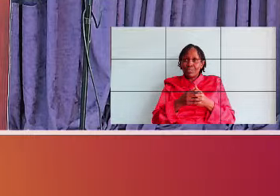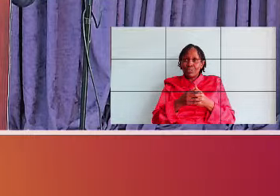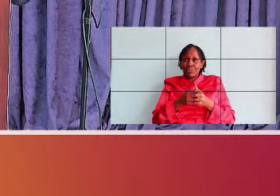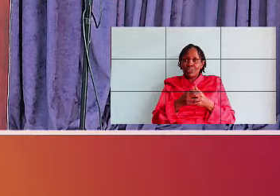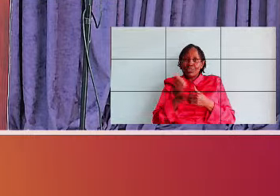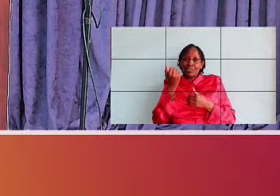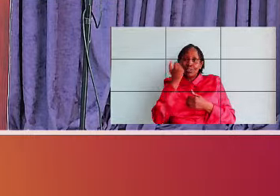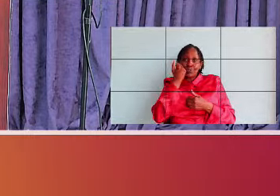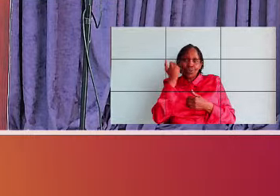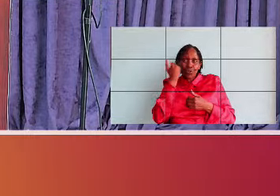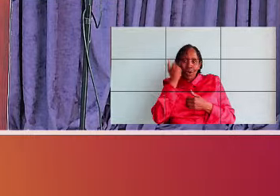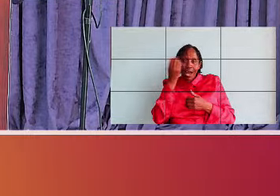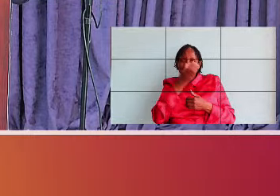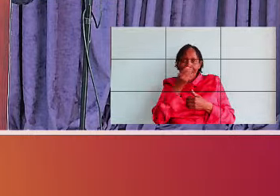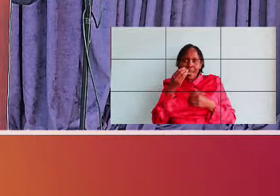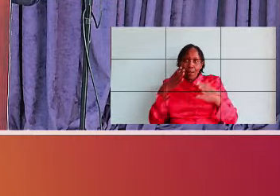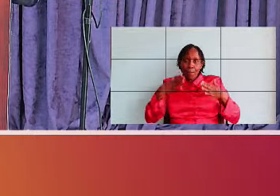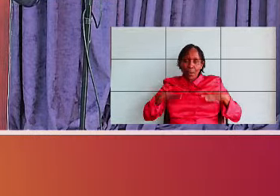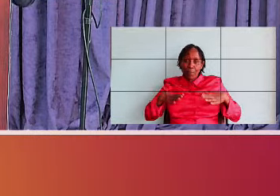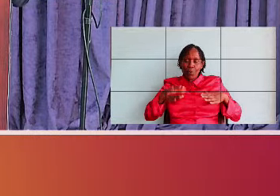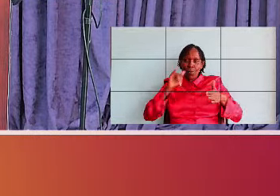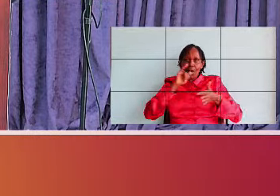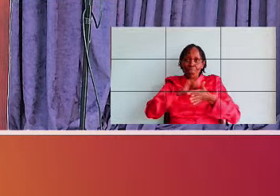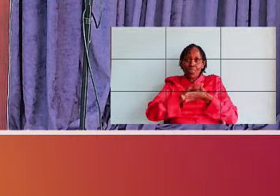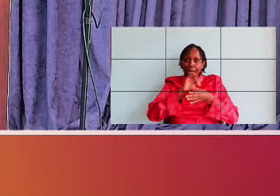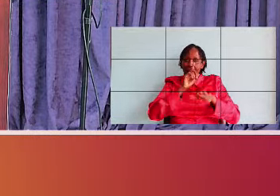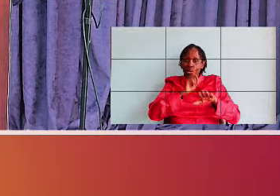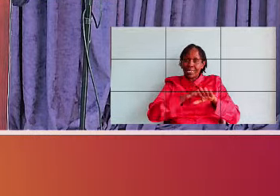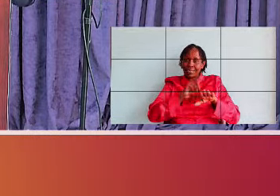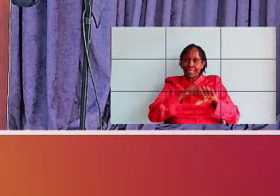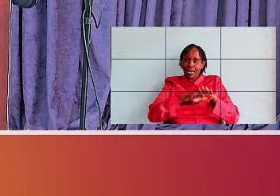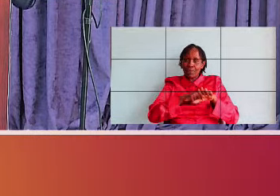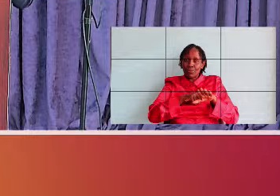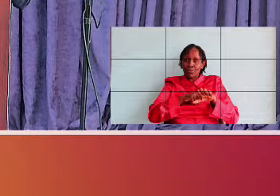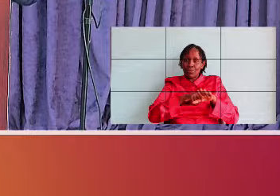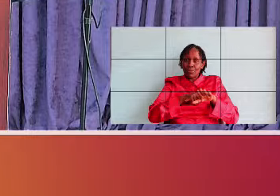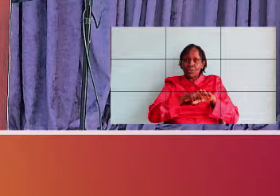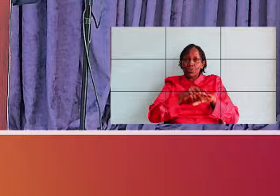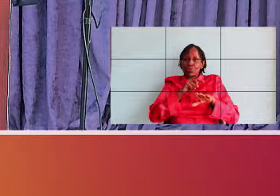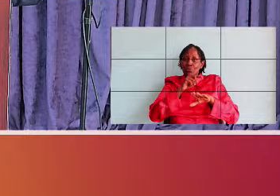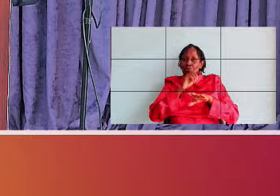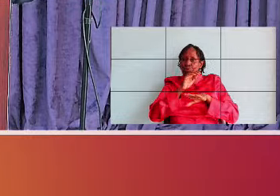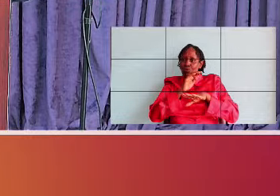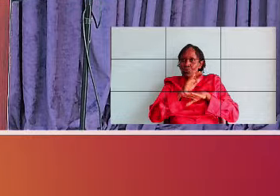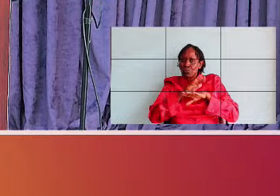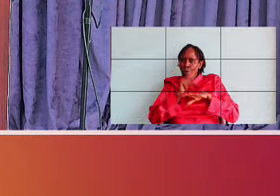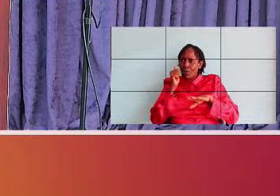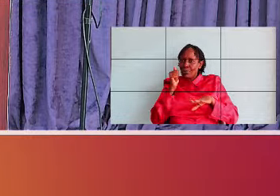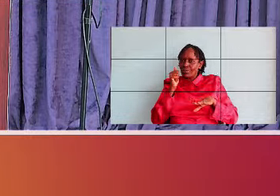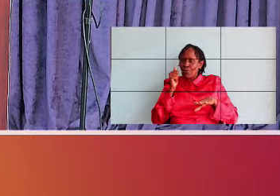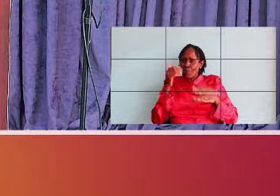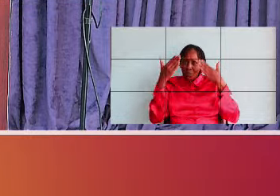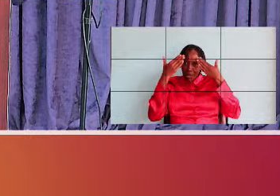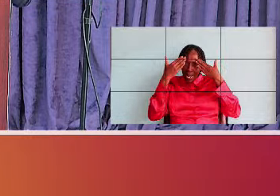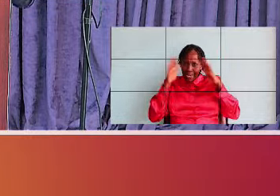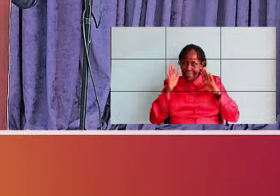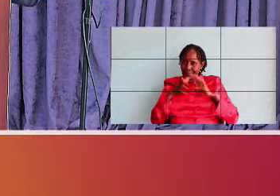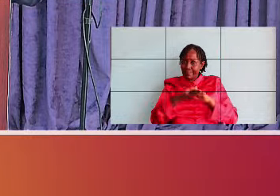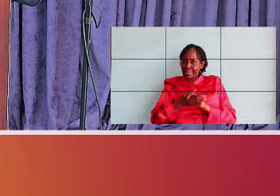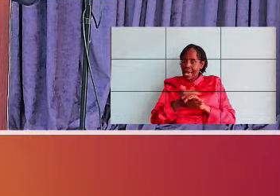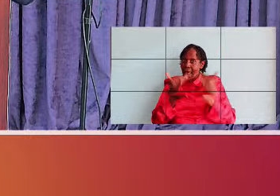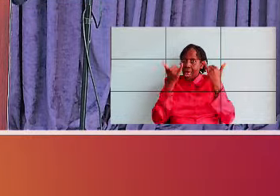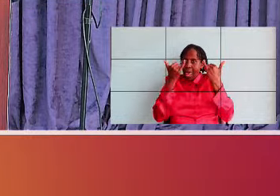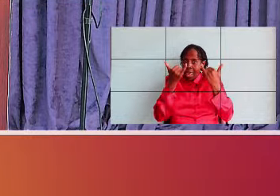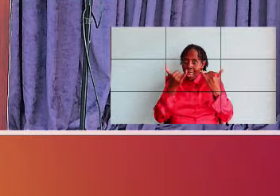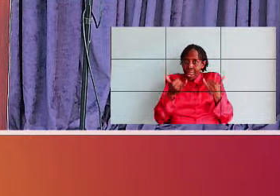that particular time. Number one, he gives them a call to awareness. So he tells him, "Now